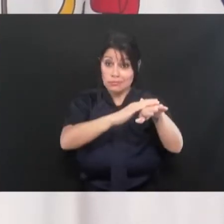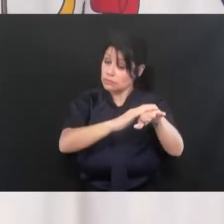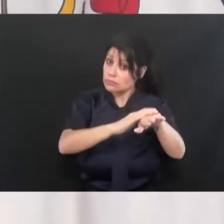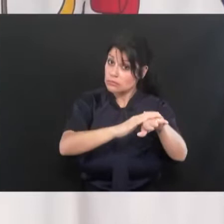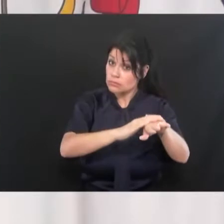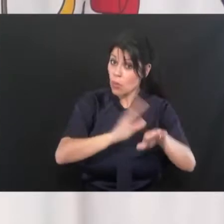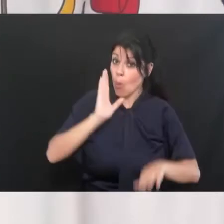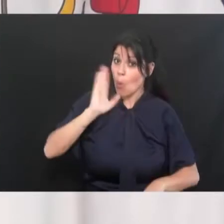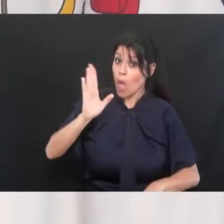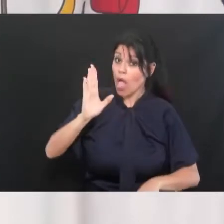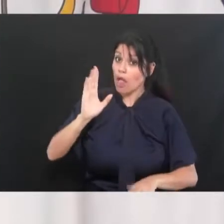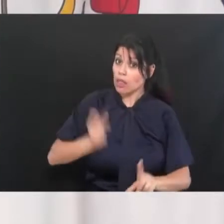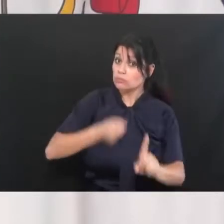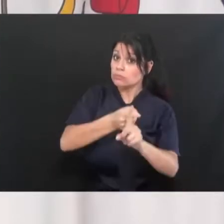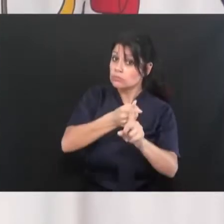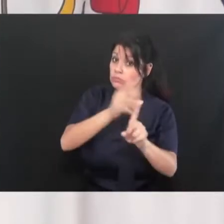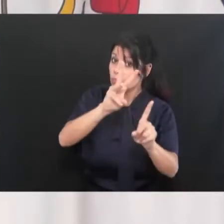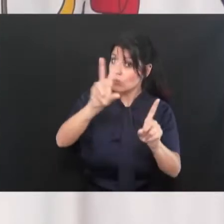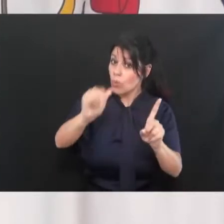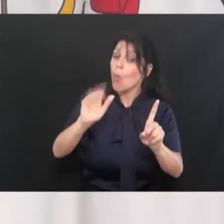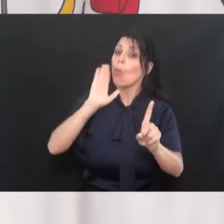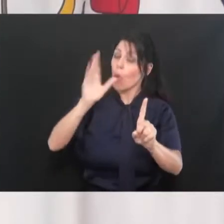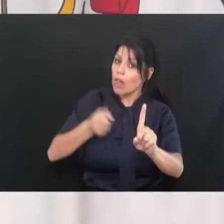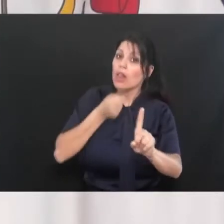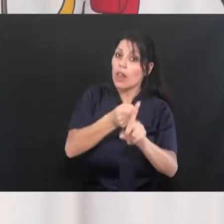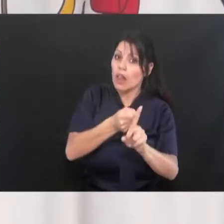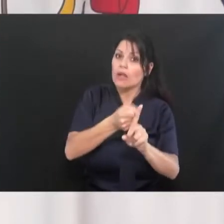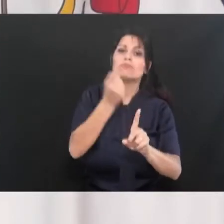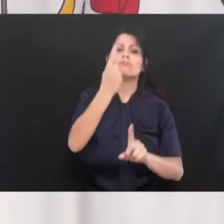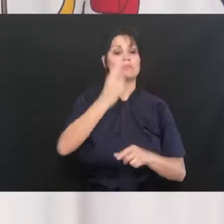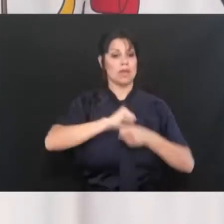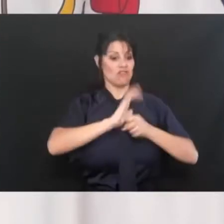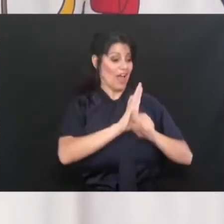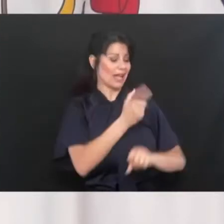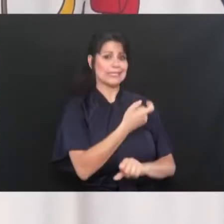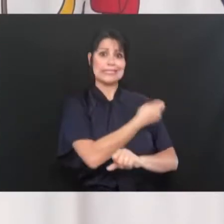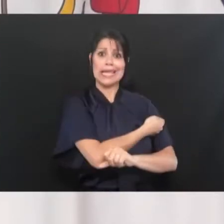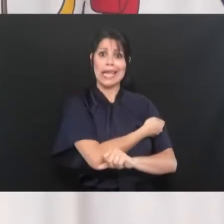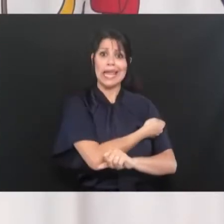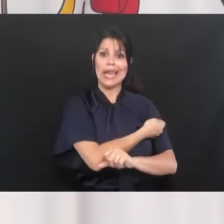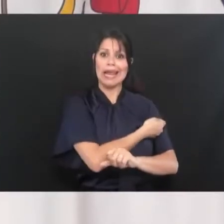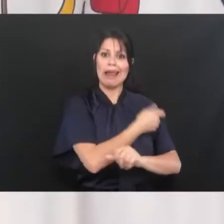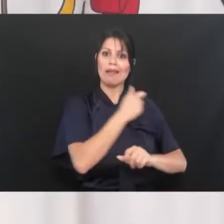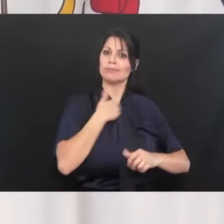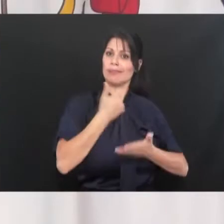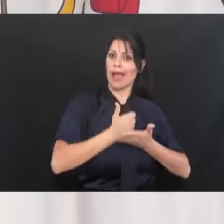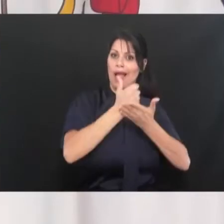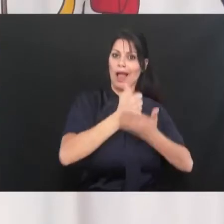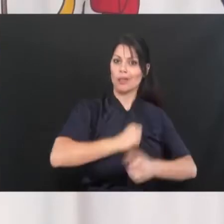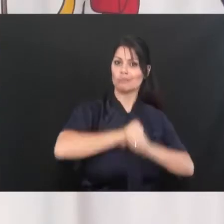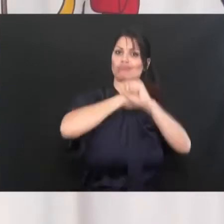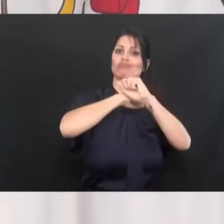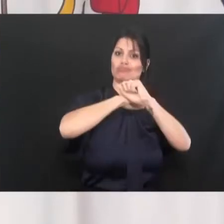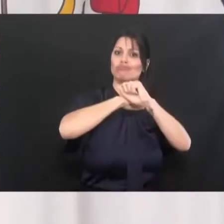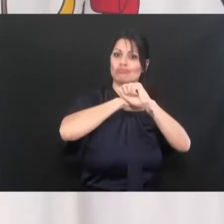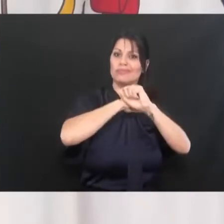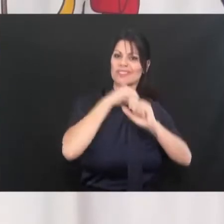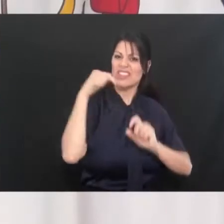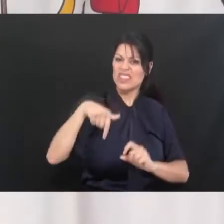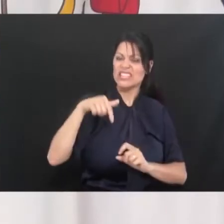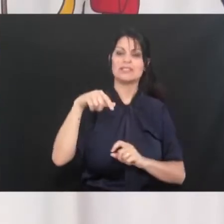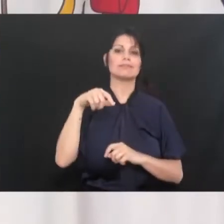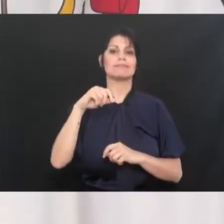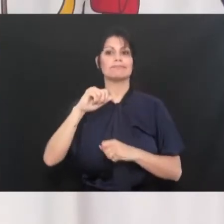The absolute vaccines are tremendously effective towards this variant. It's coming,